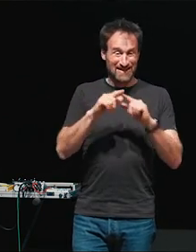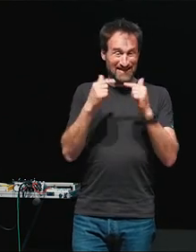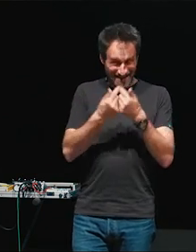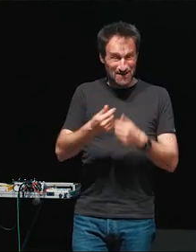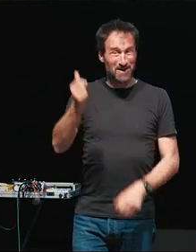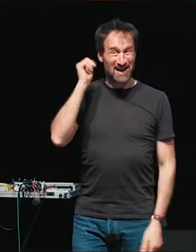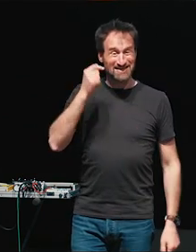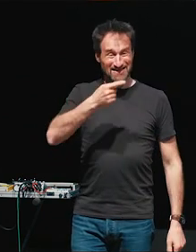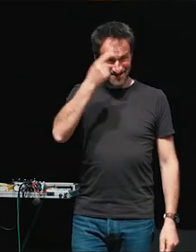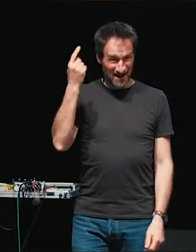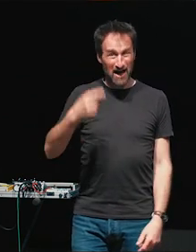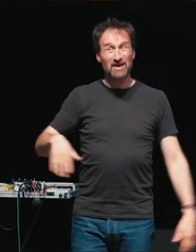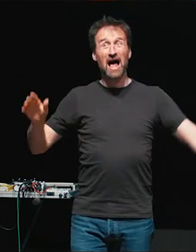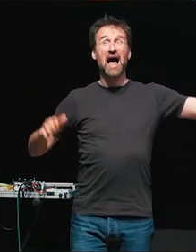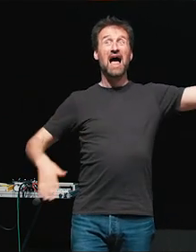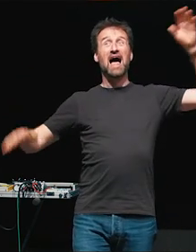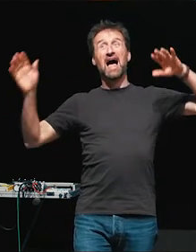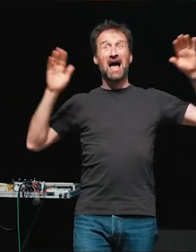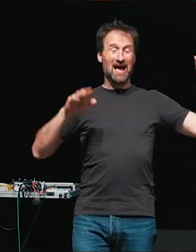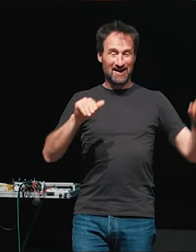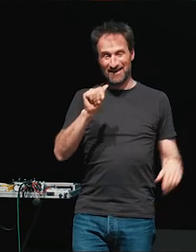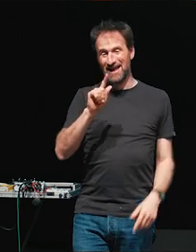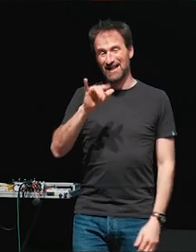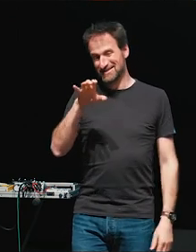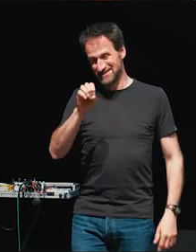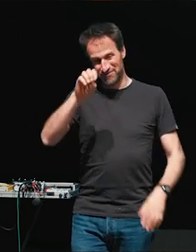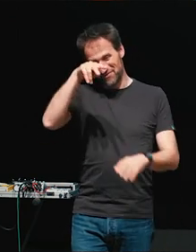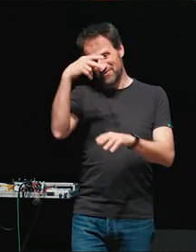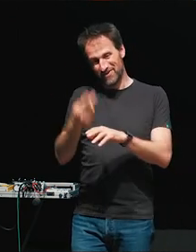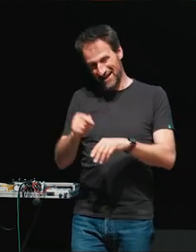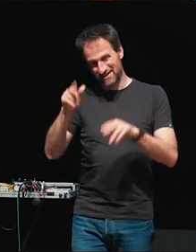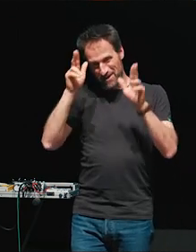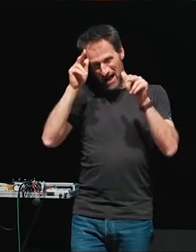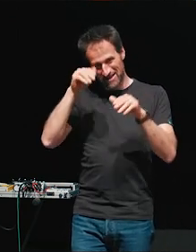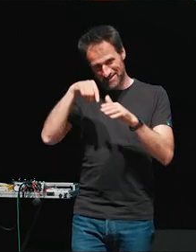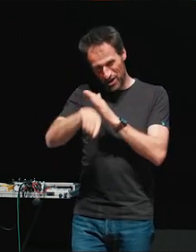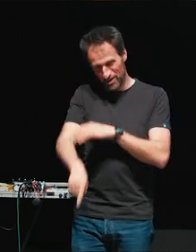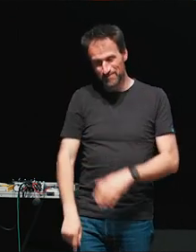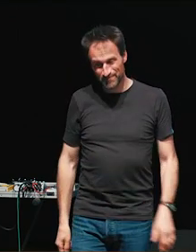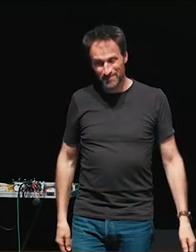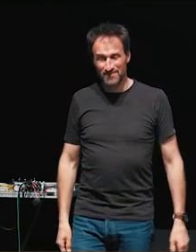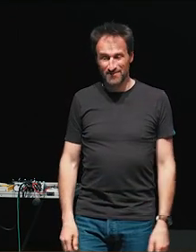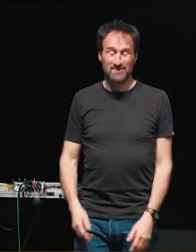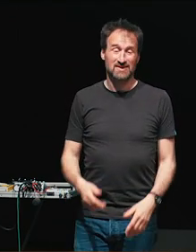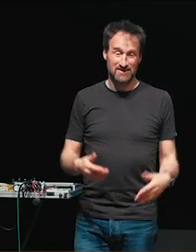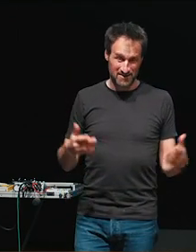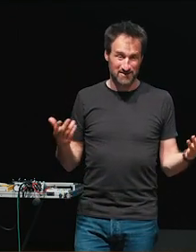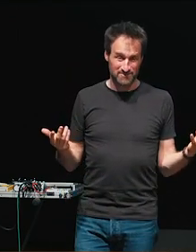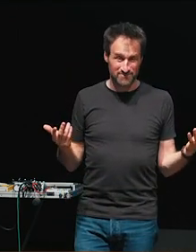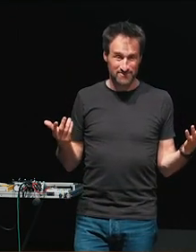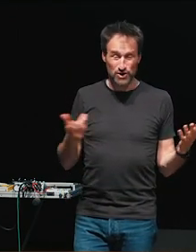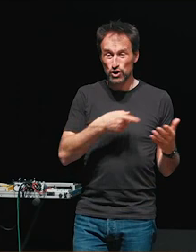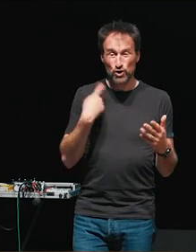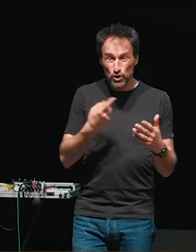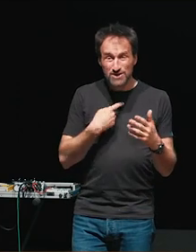That's Alice falling into the rabbit hole, for those who got it. And we decided, nope, our customers want this